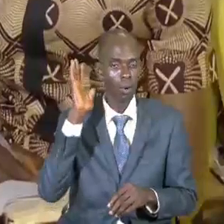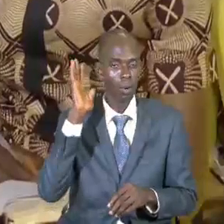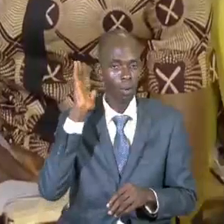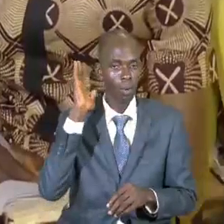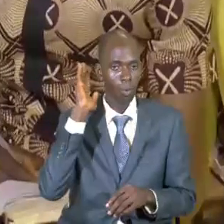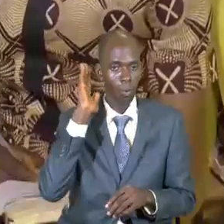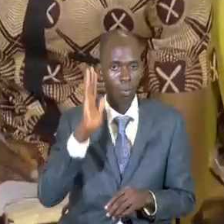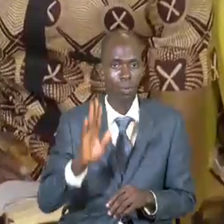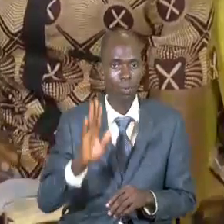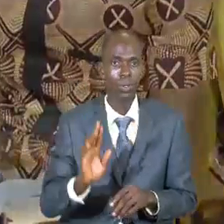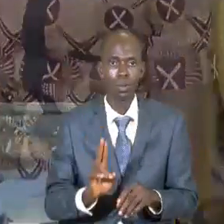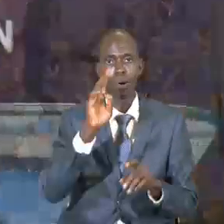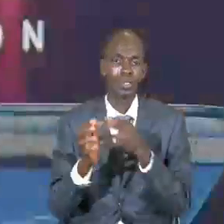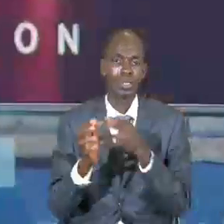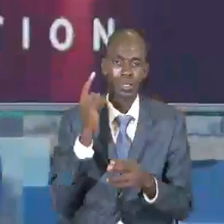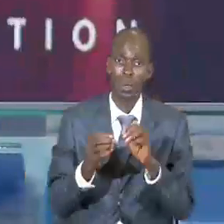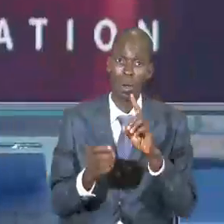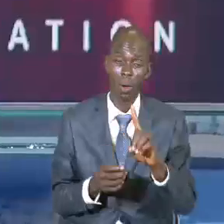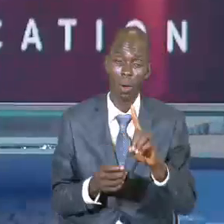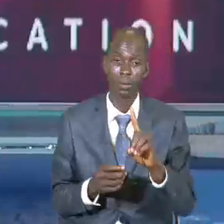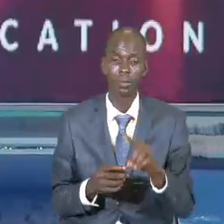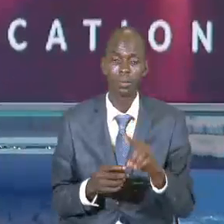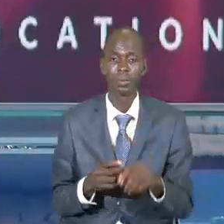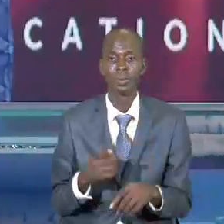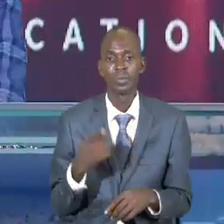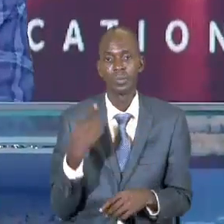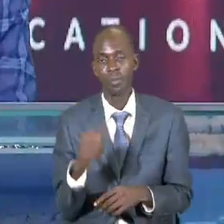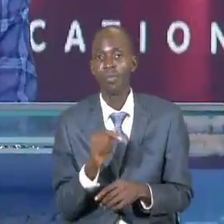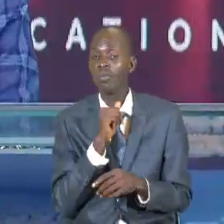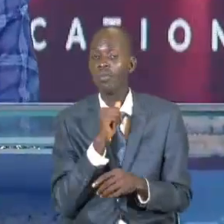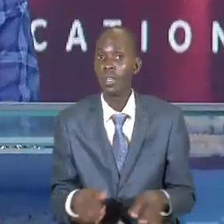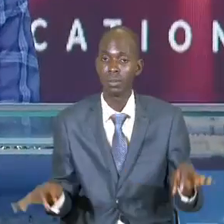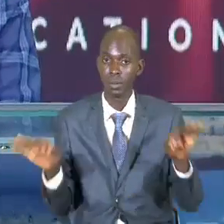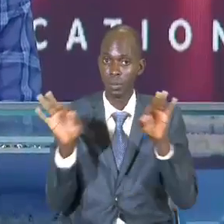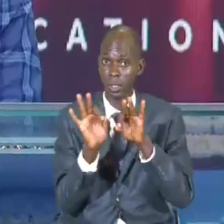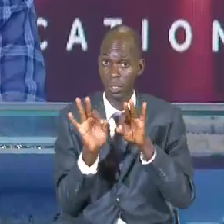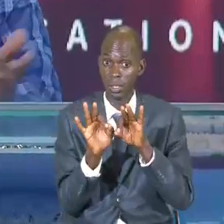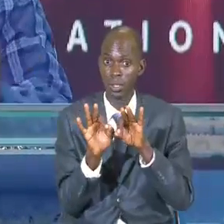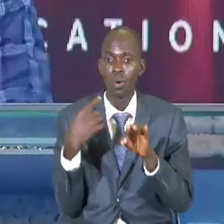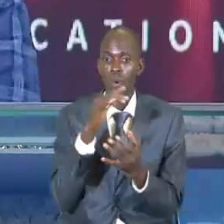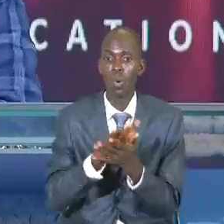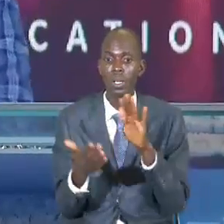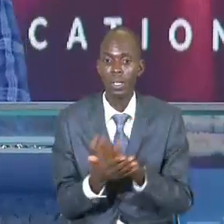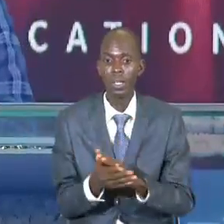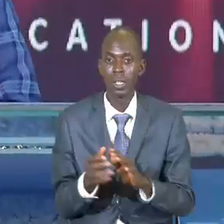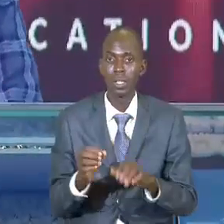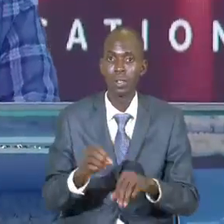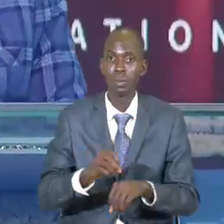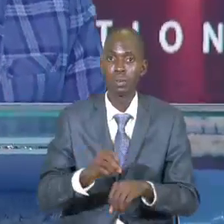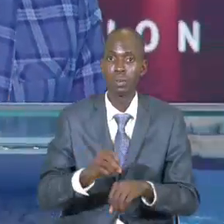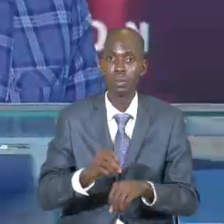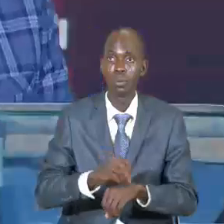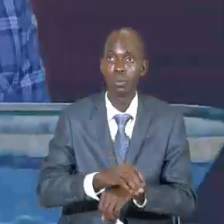the insignificant who became influential through conversion. It's